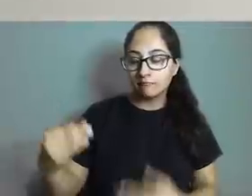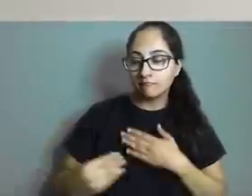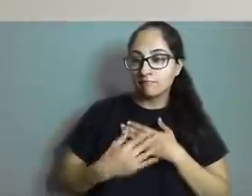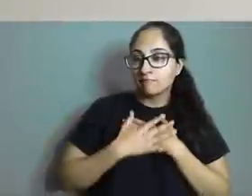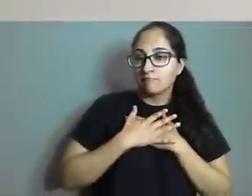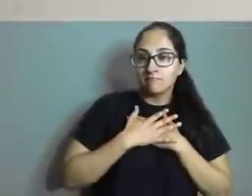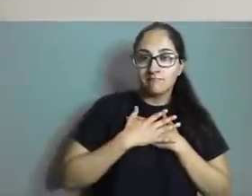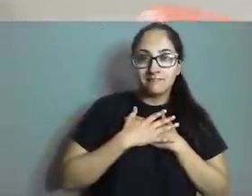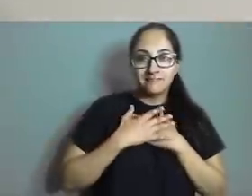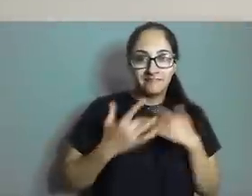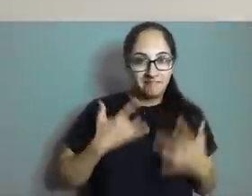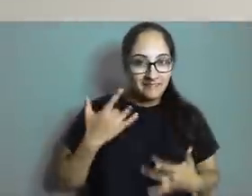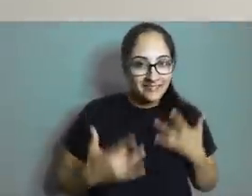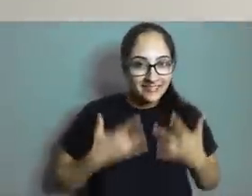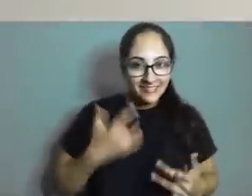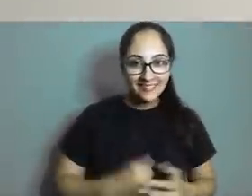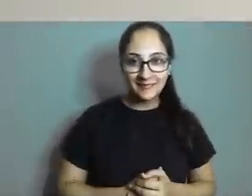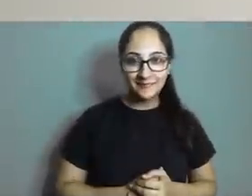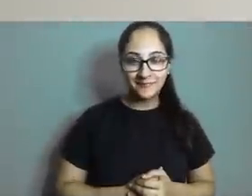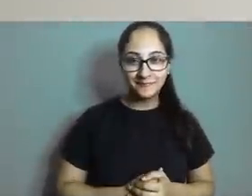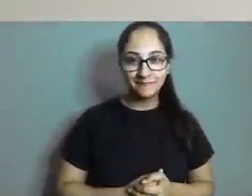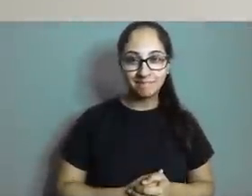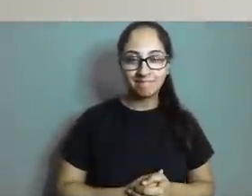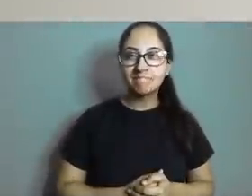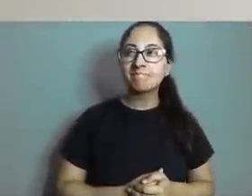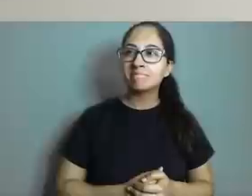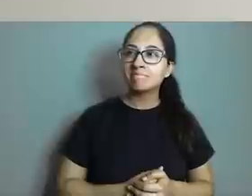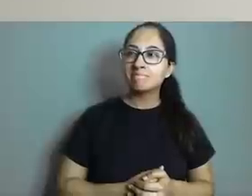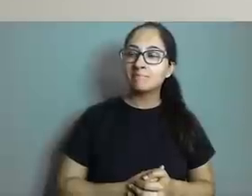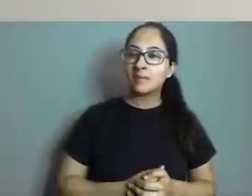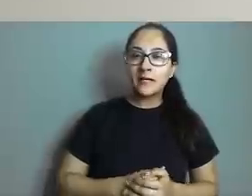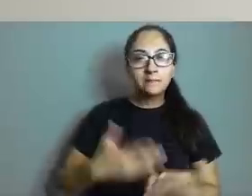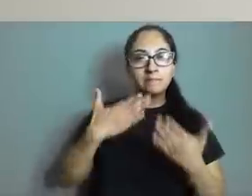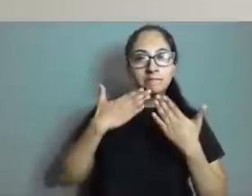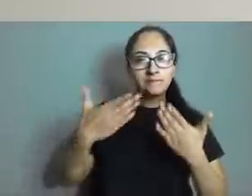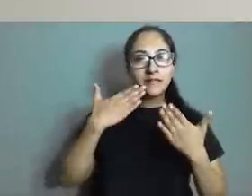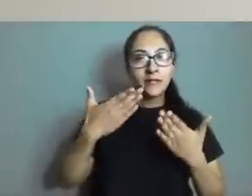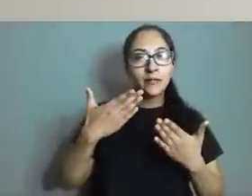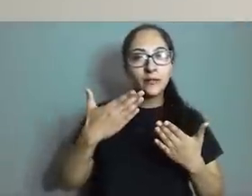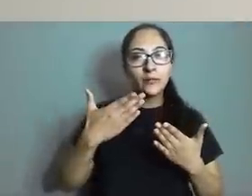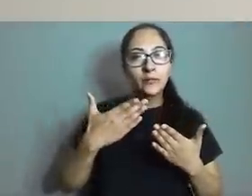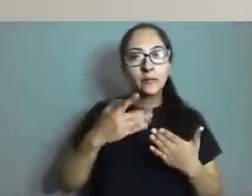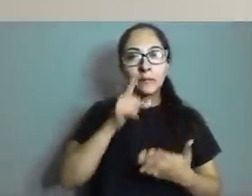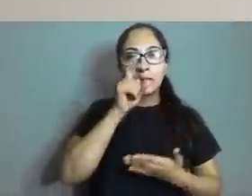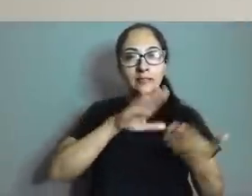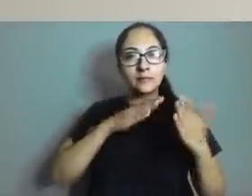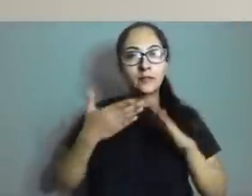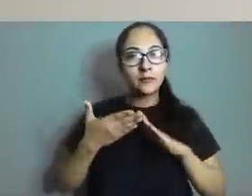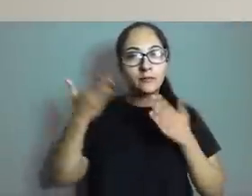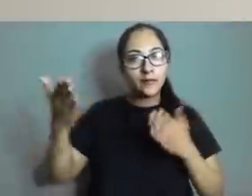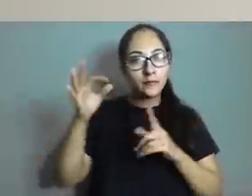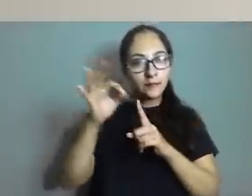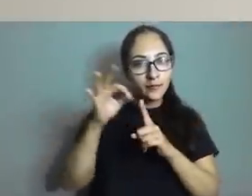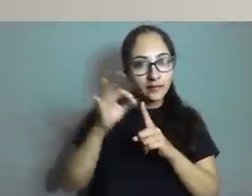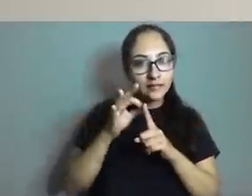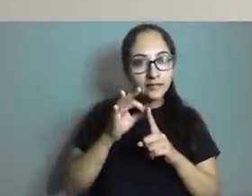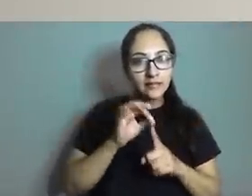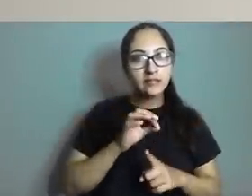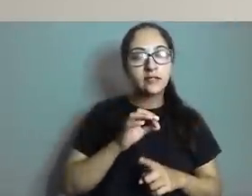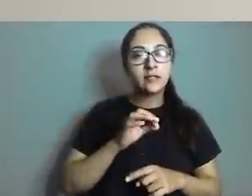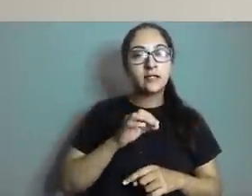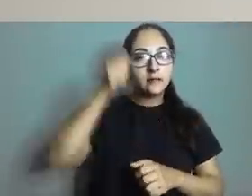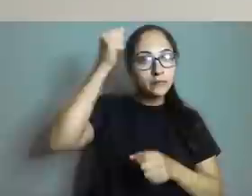we played there and had walked past and so those were some really exciting moments and i'm so ever so grateful that uh the way i